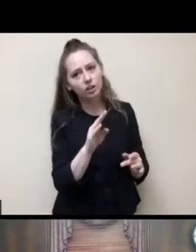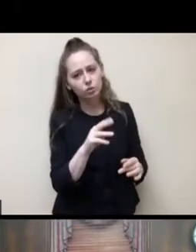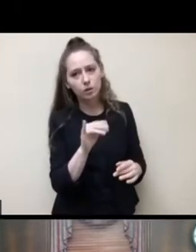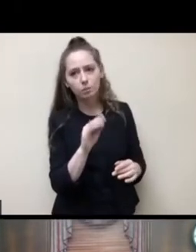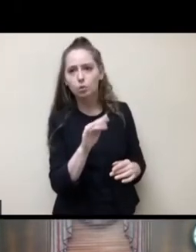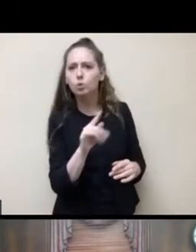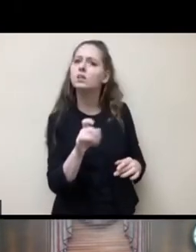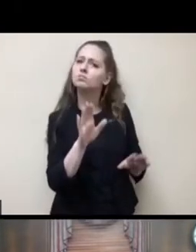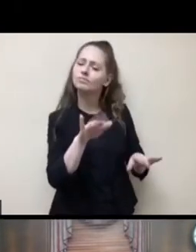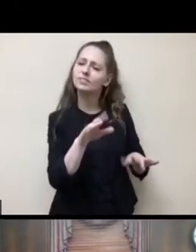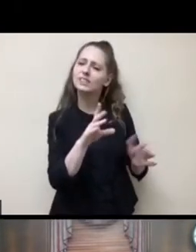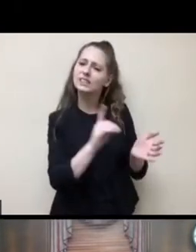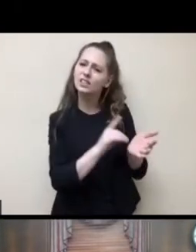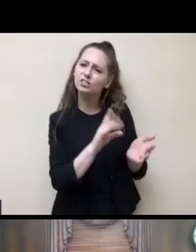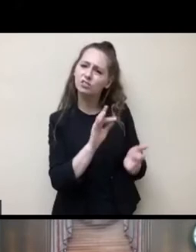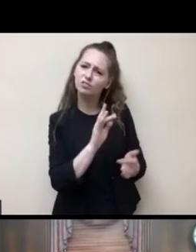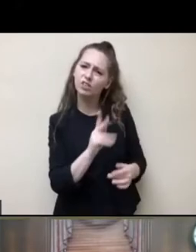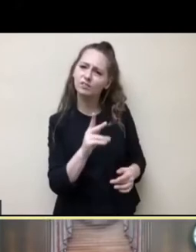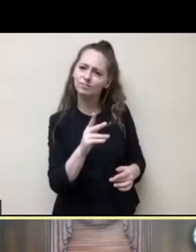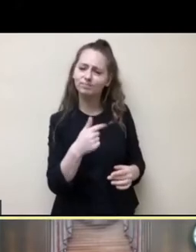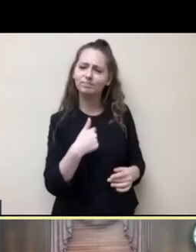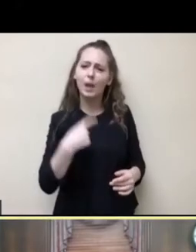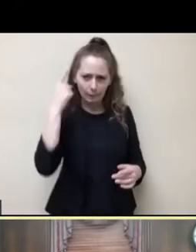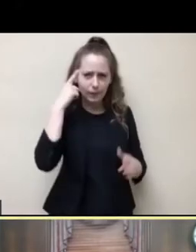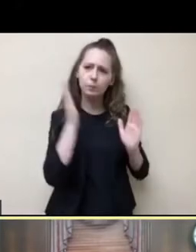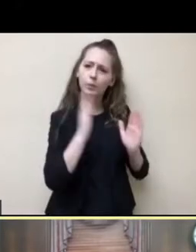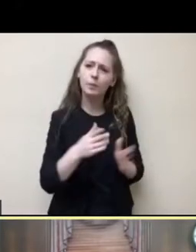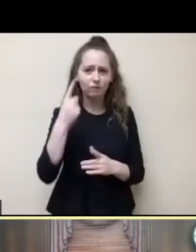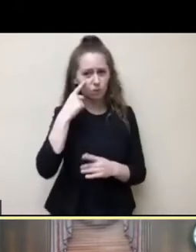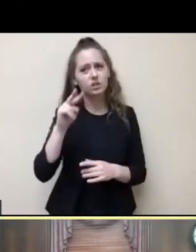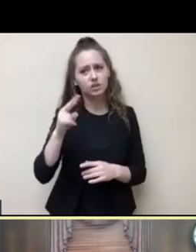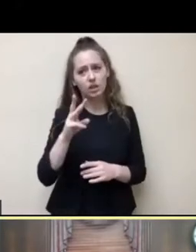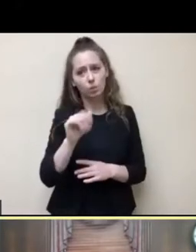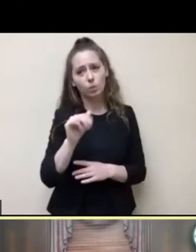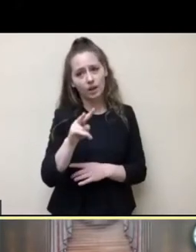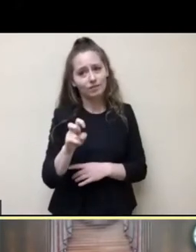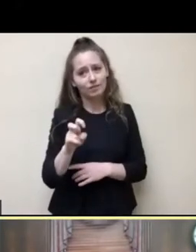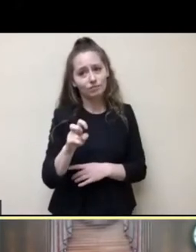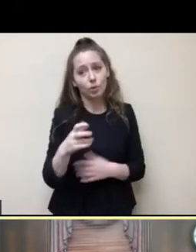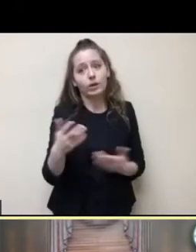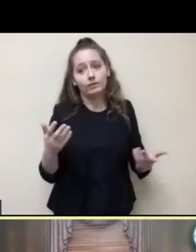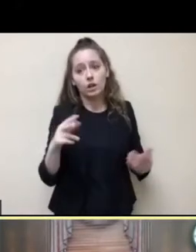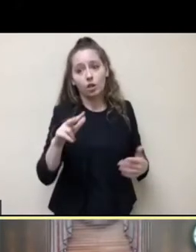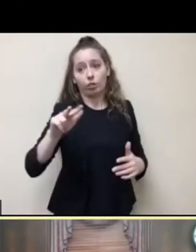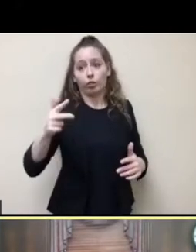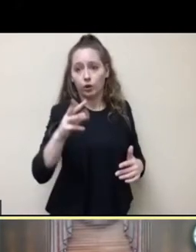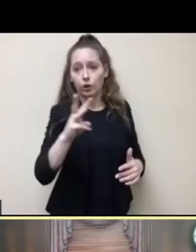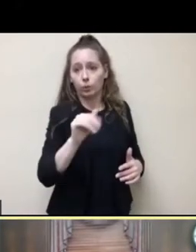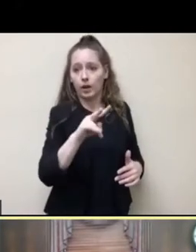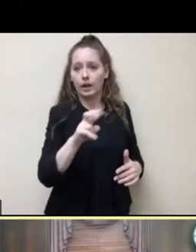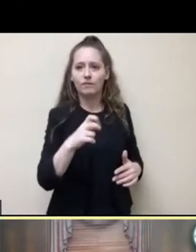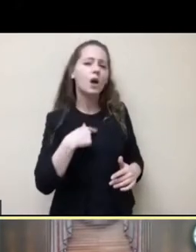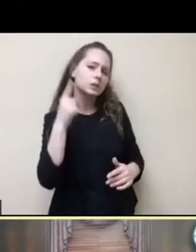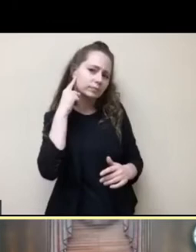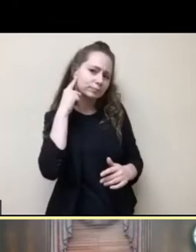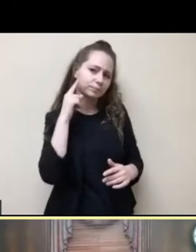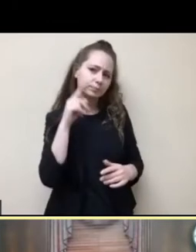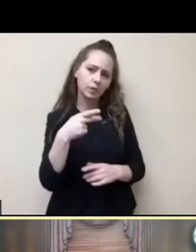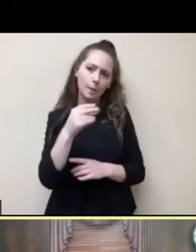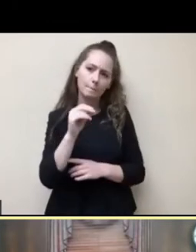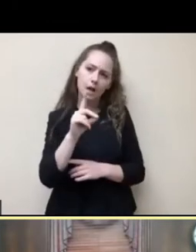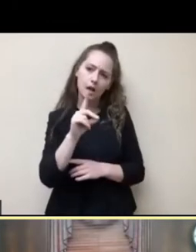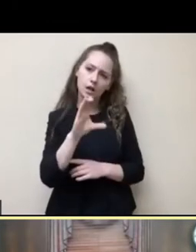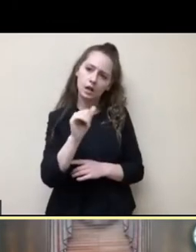Dr. Frank, I'm mentally prepared for a second wave or even a third wave. I was listening to a podcast last week that